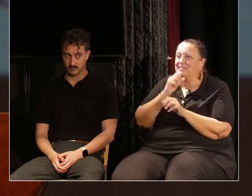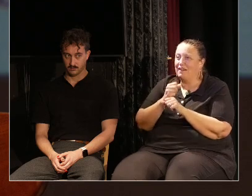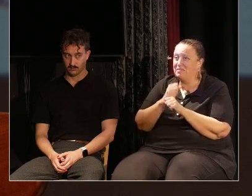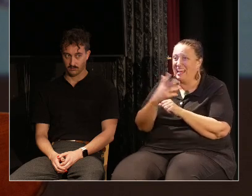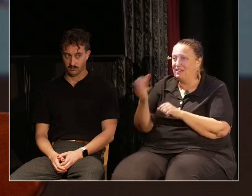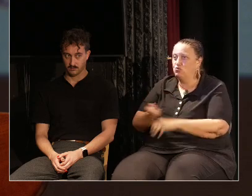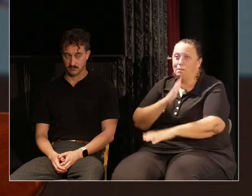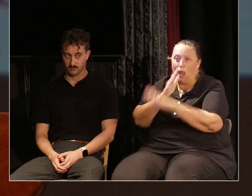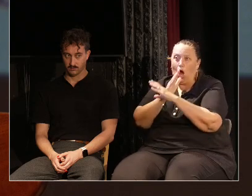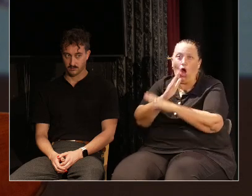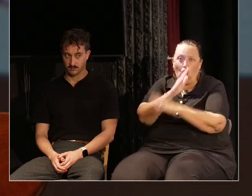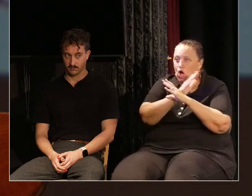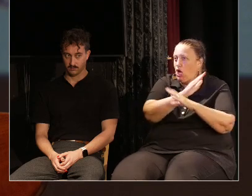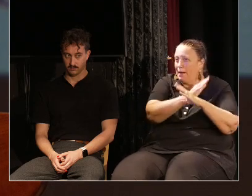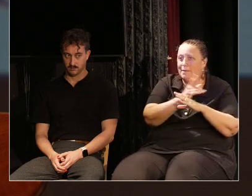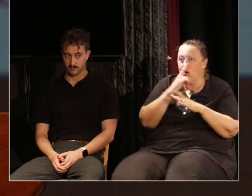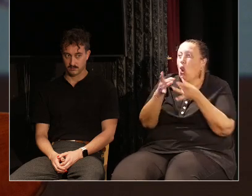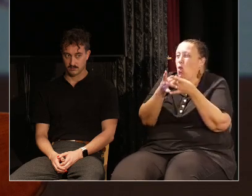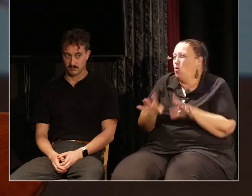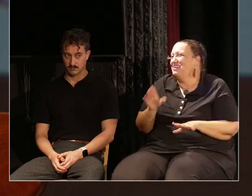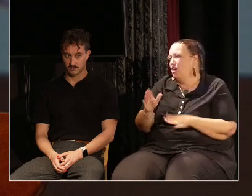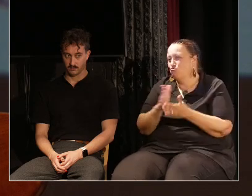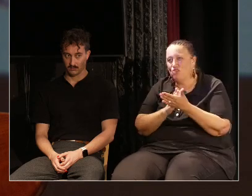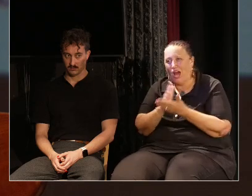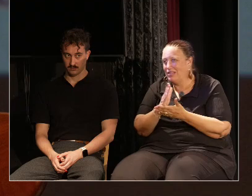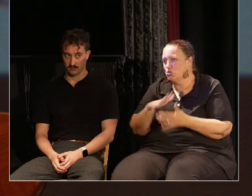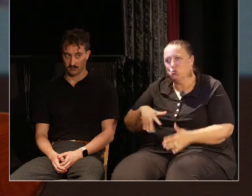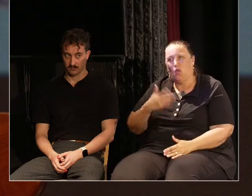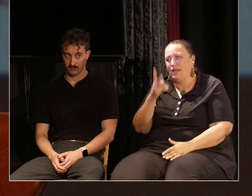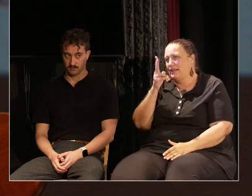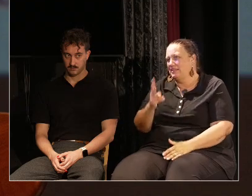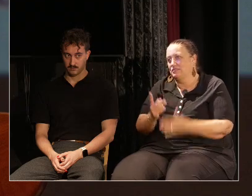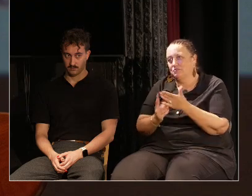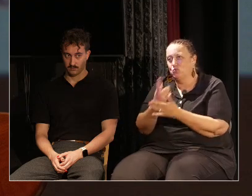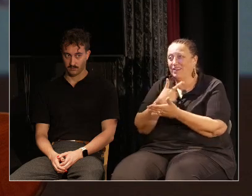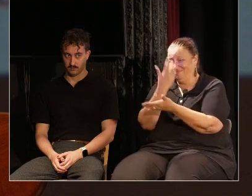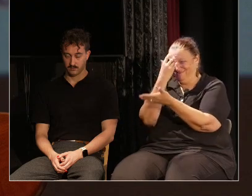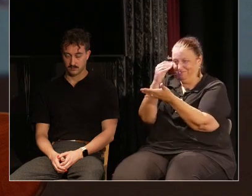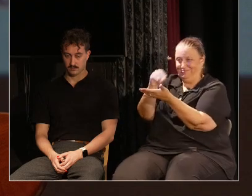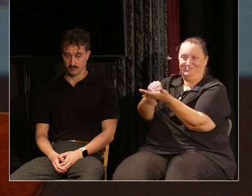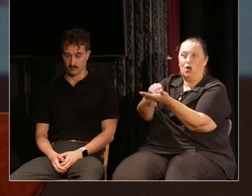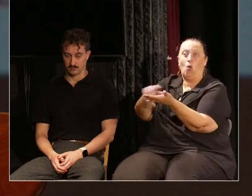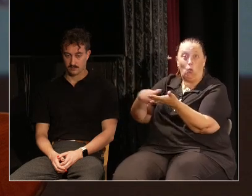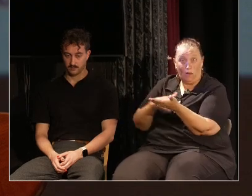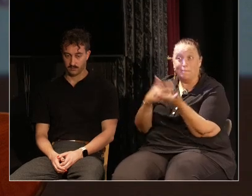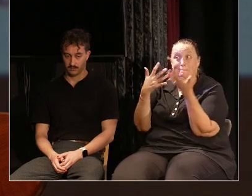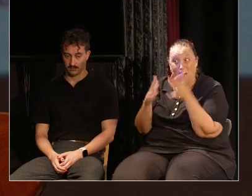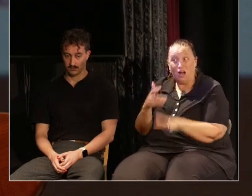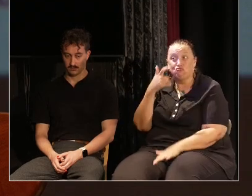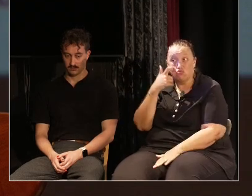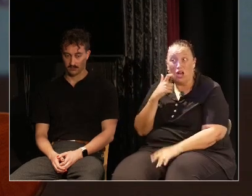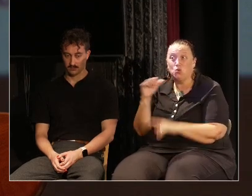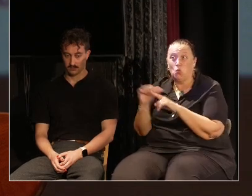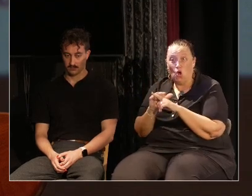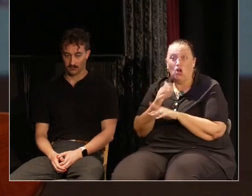to block people losing rights. So, again, I note that this is something that we have tried to work